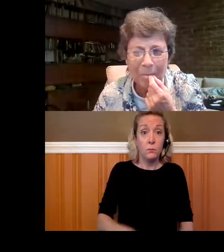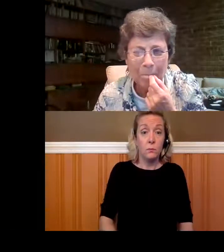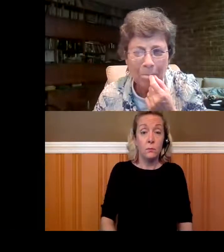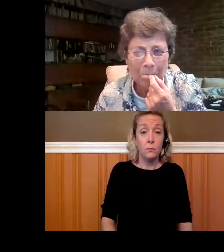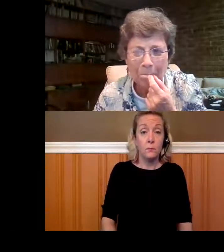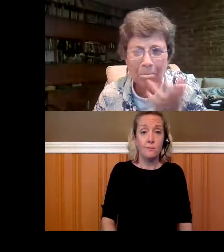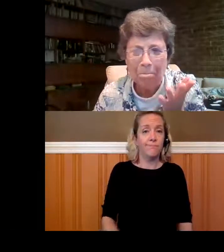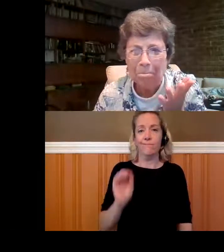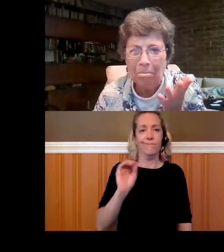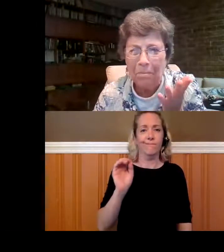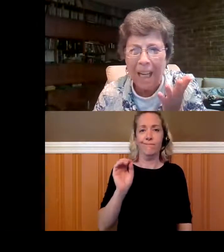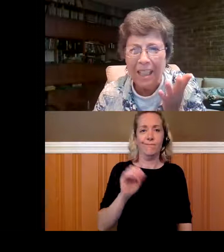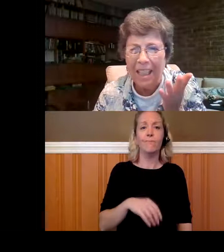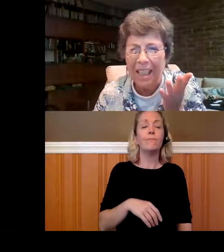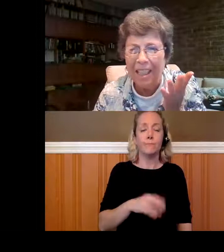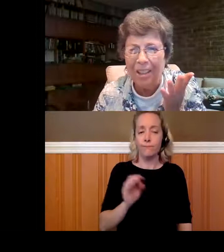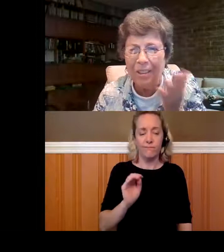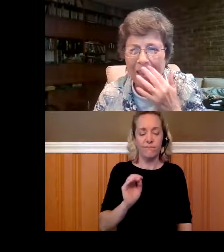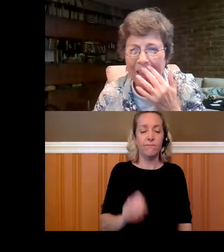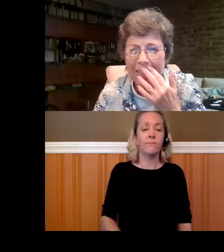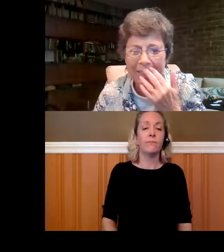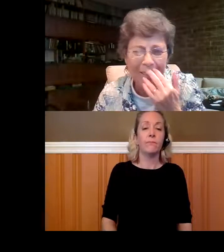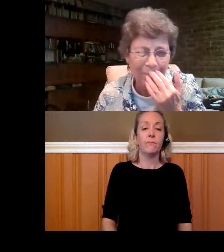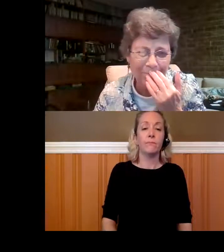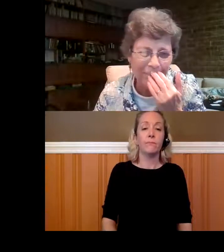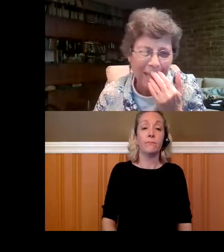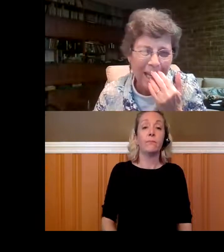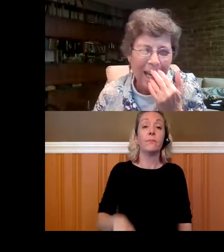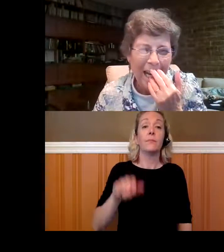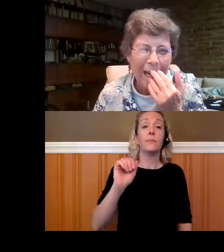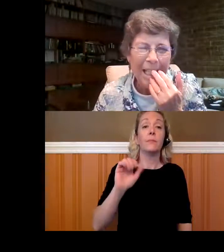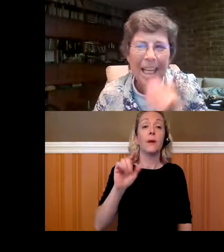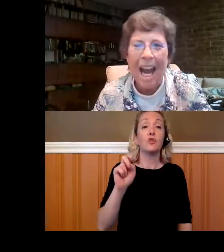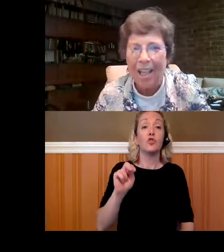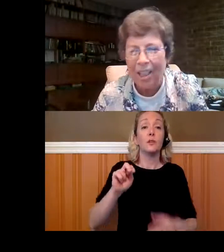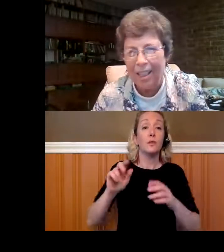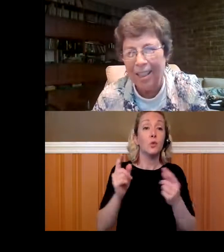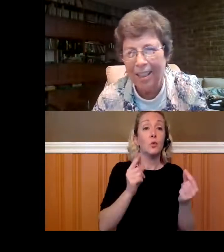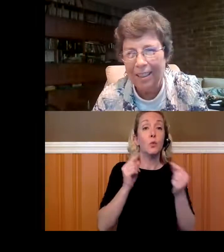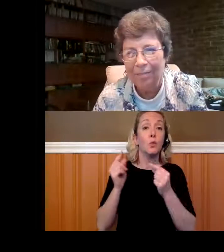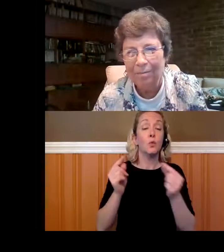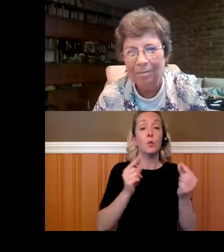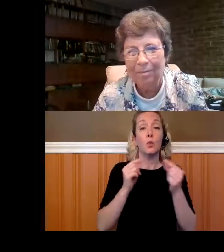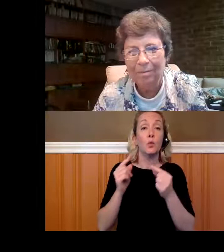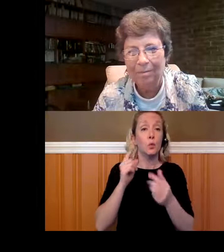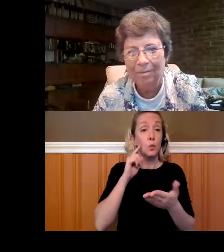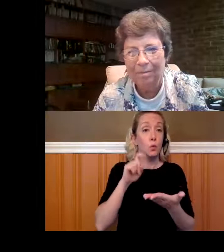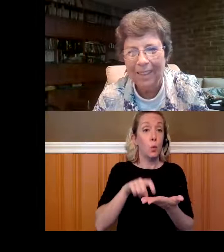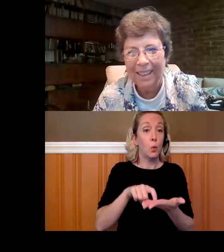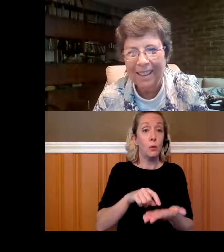I didn't see any. Did you? Mm-mm. No. Mm-mm. Any actions? I can give you a bag. Say